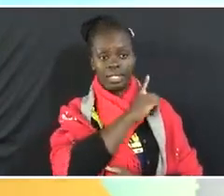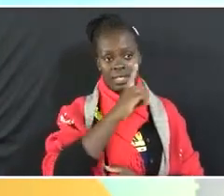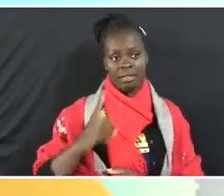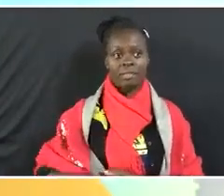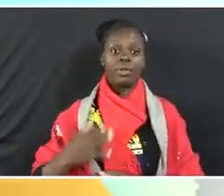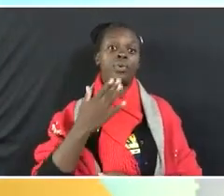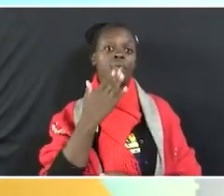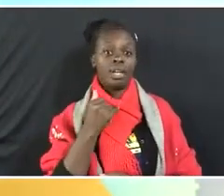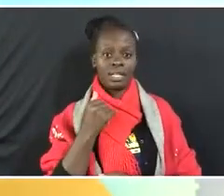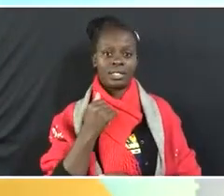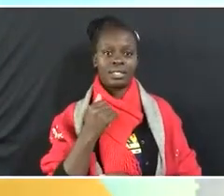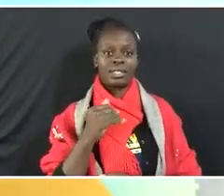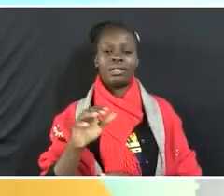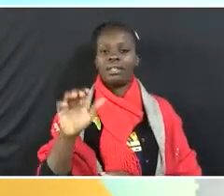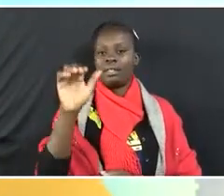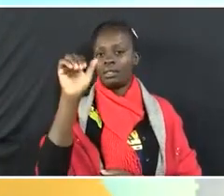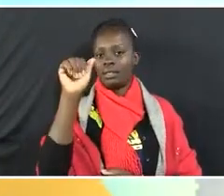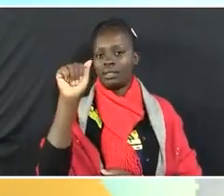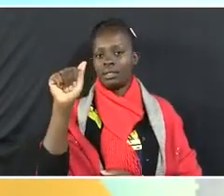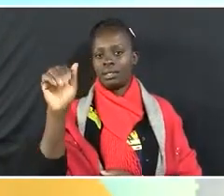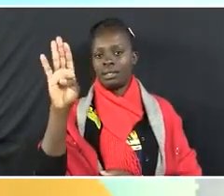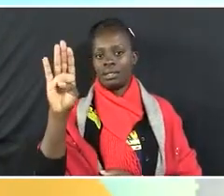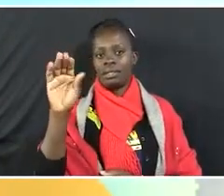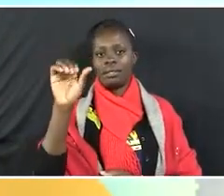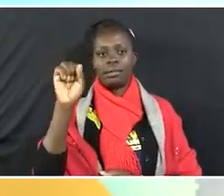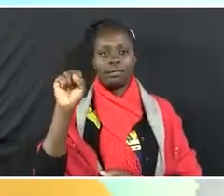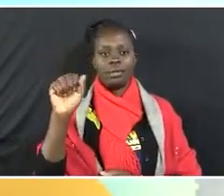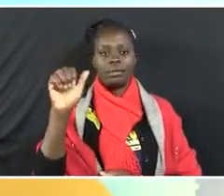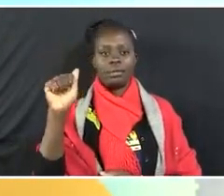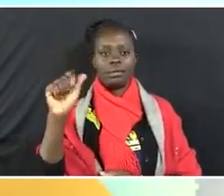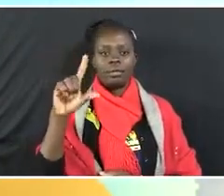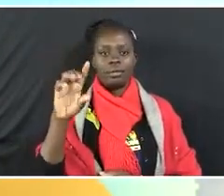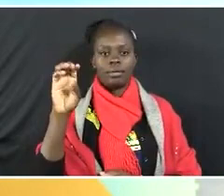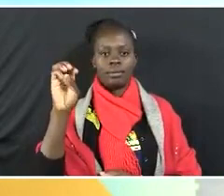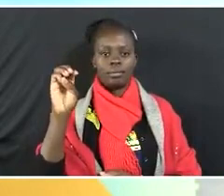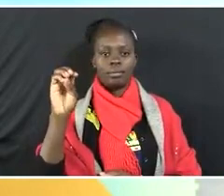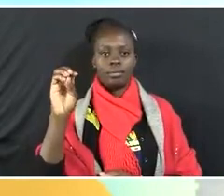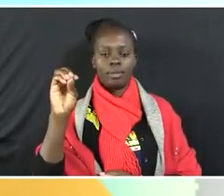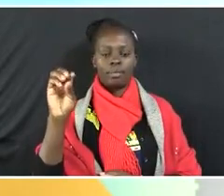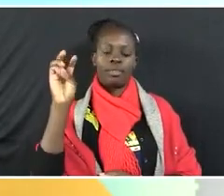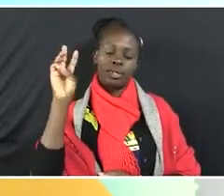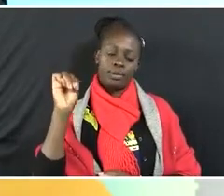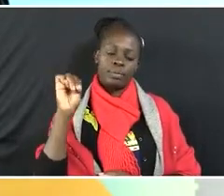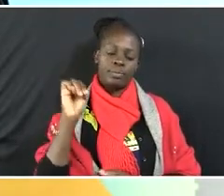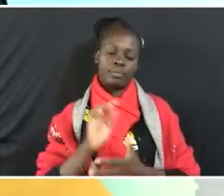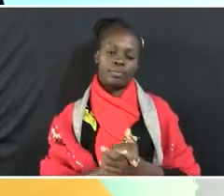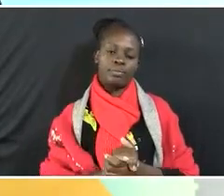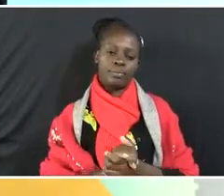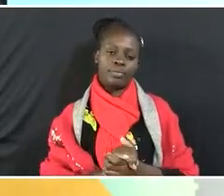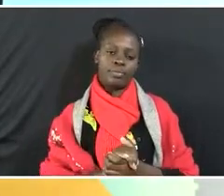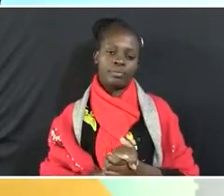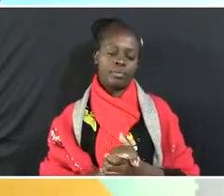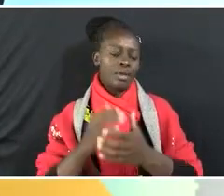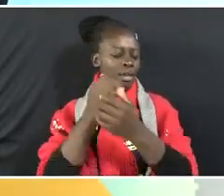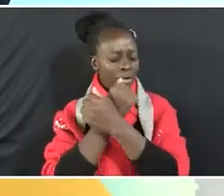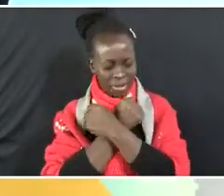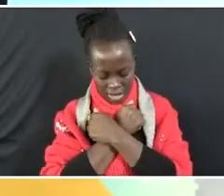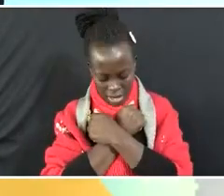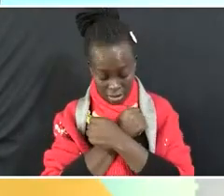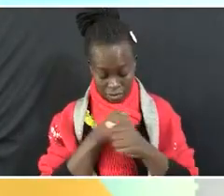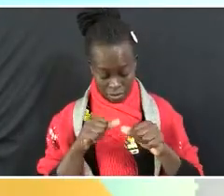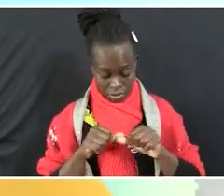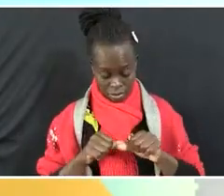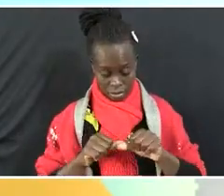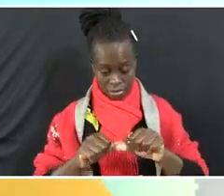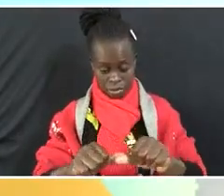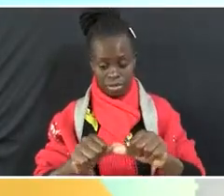done wrong. David wanted to see that son. I say handle with care. Parents, even when your children